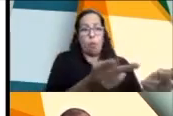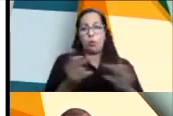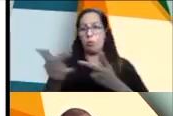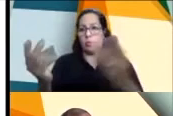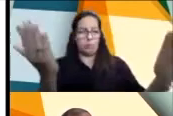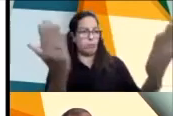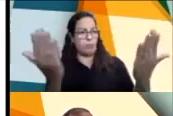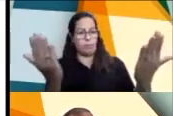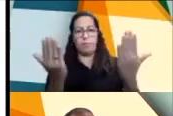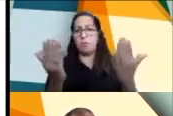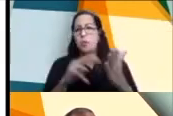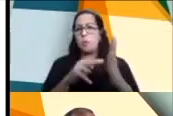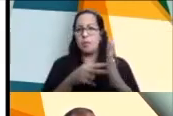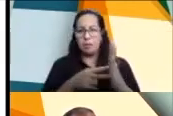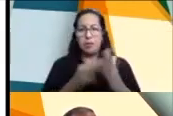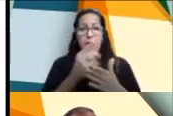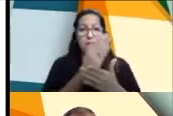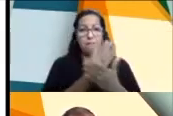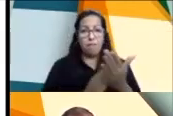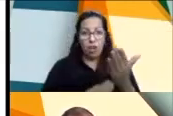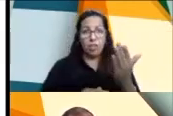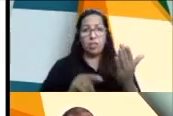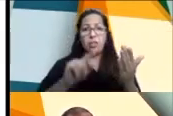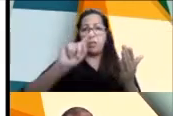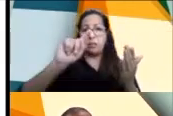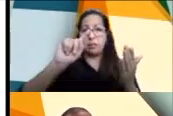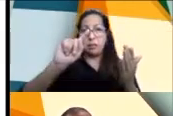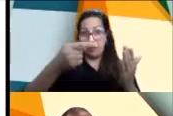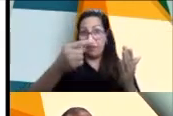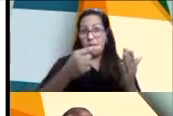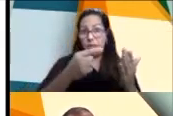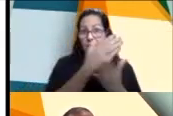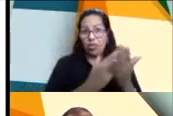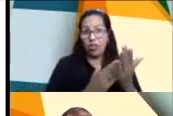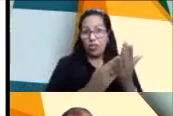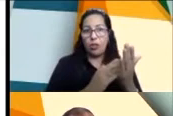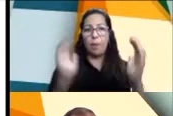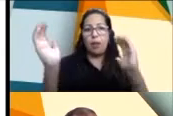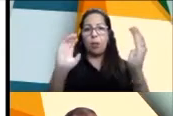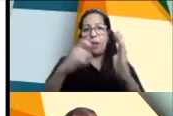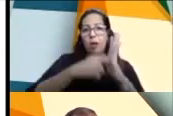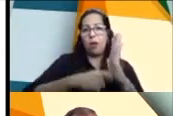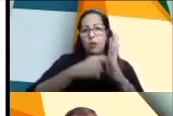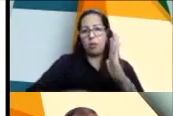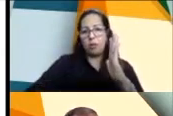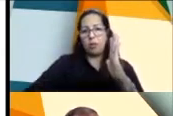the first section of this form is to compare cost of these